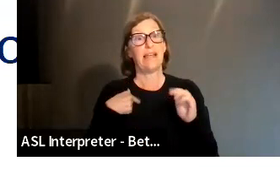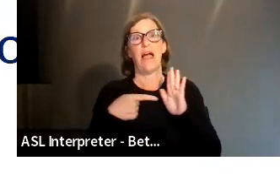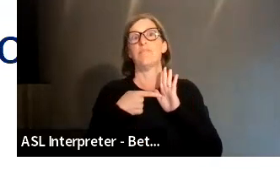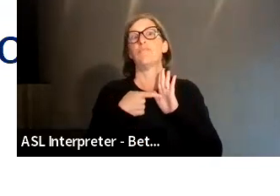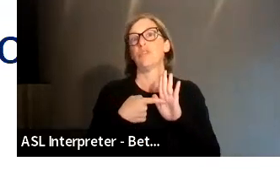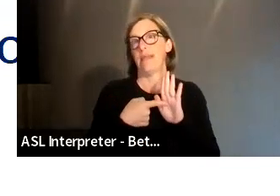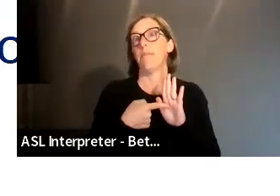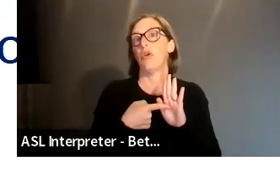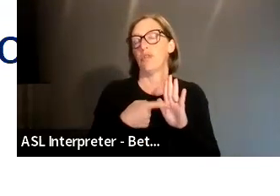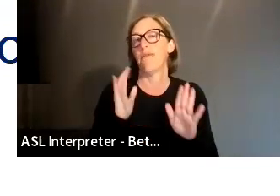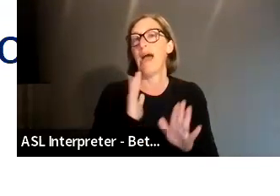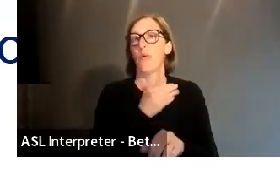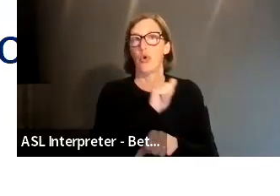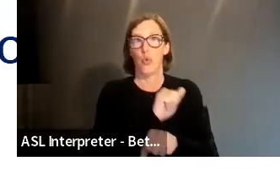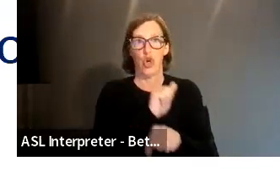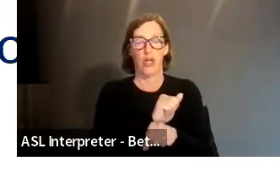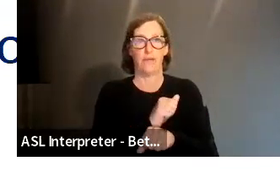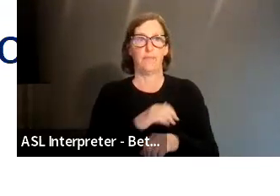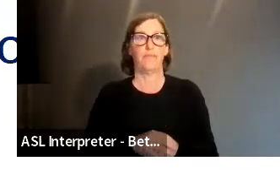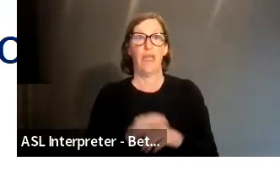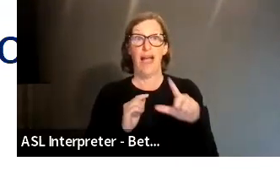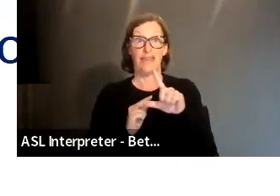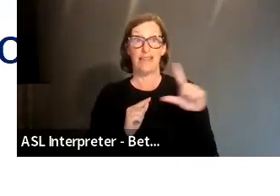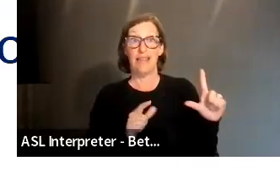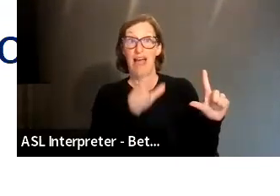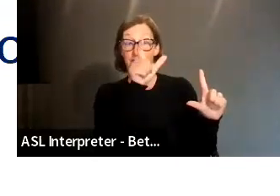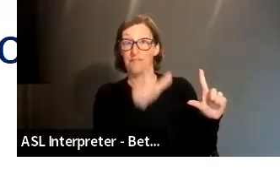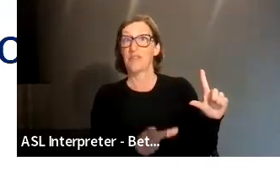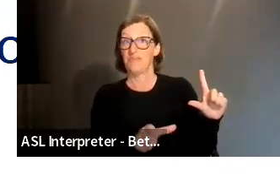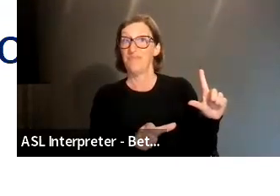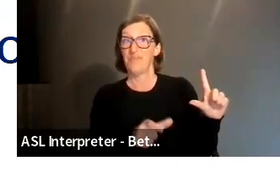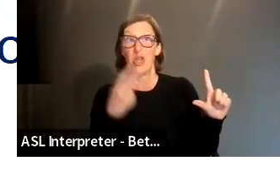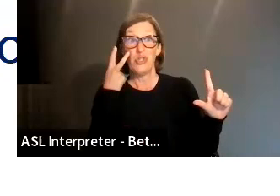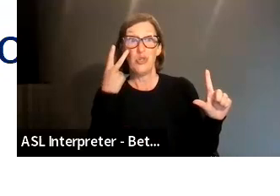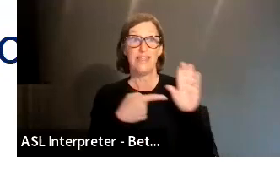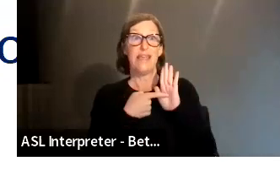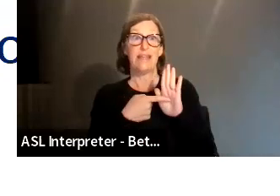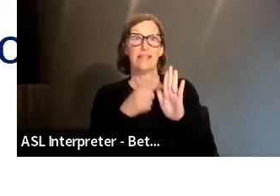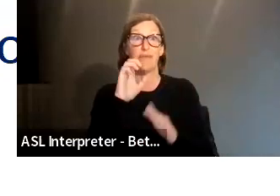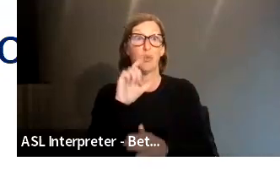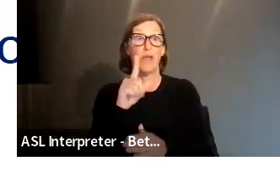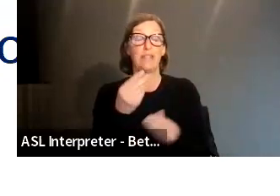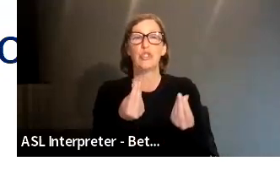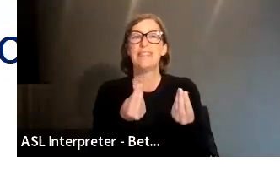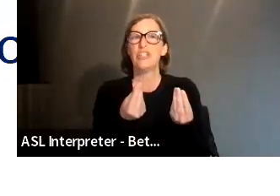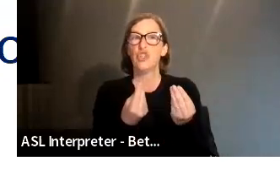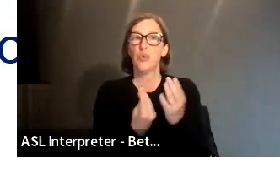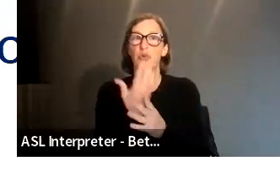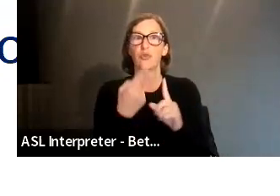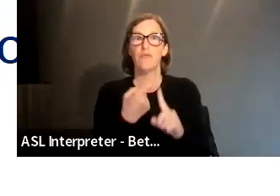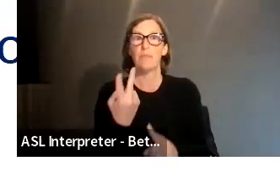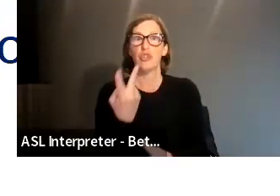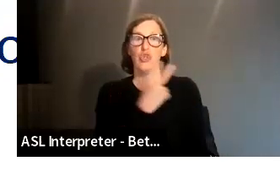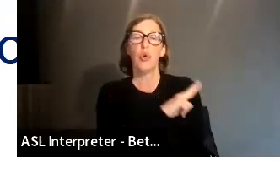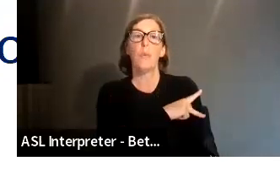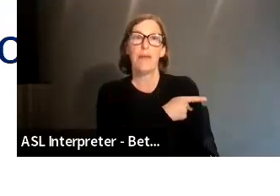example of our work. So on the left, you have an example of retinal tissue that we grew from 2 patients that